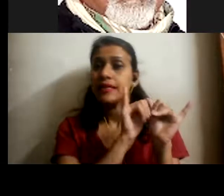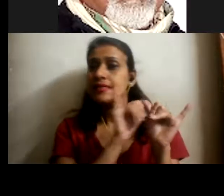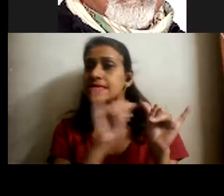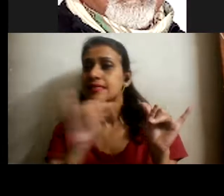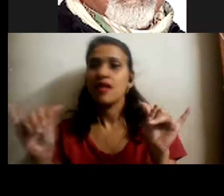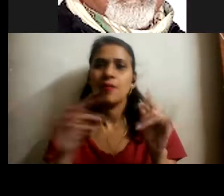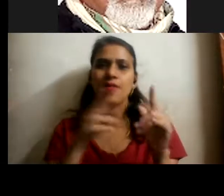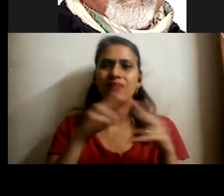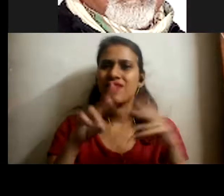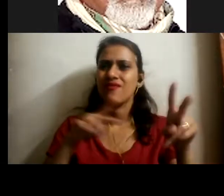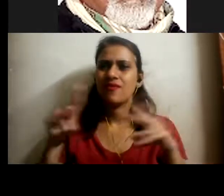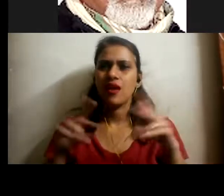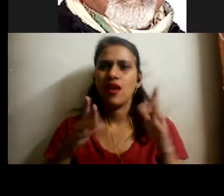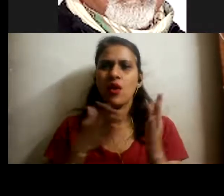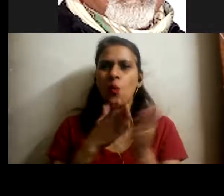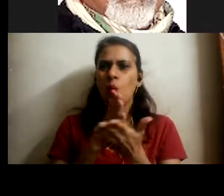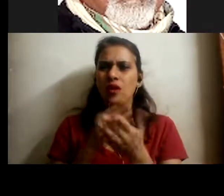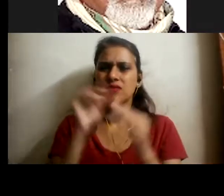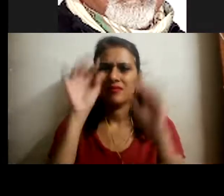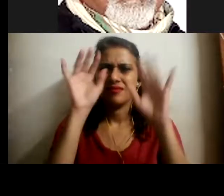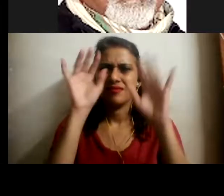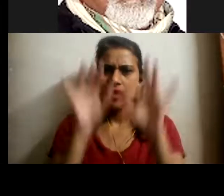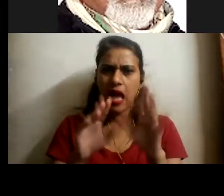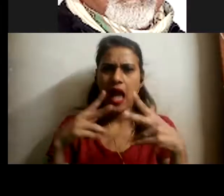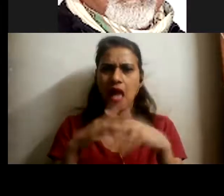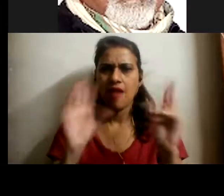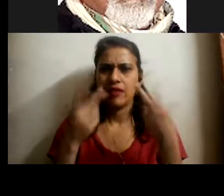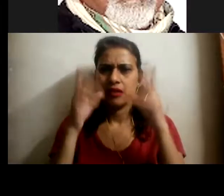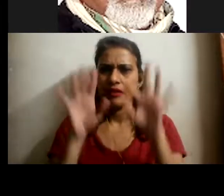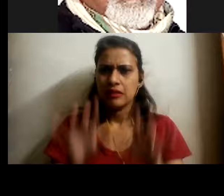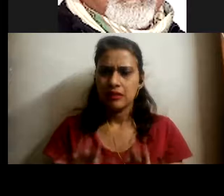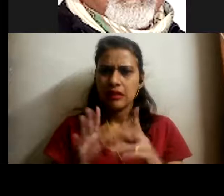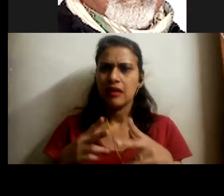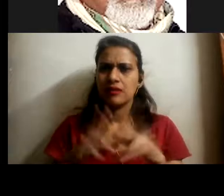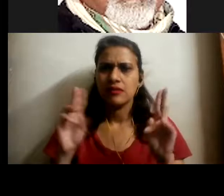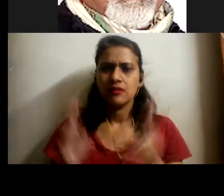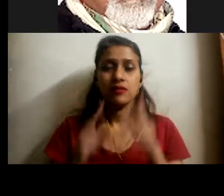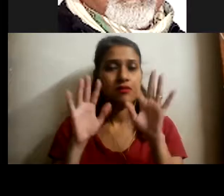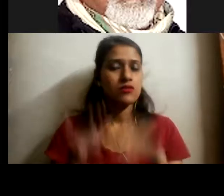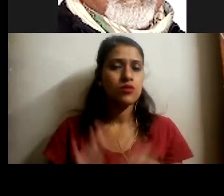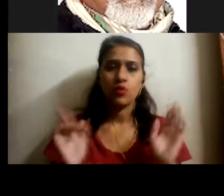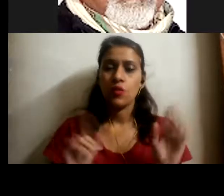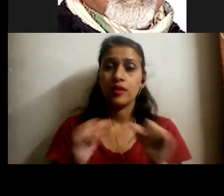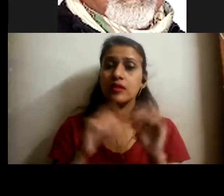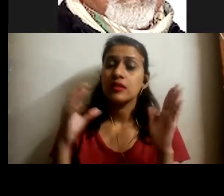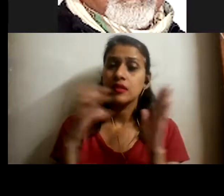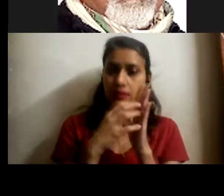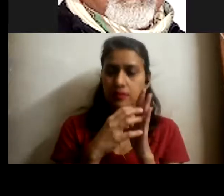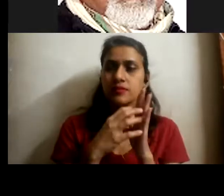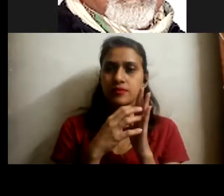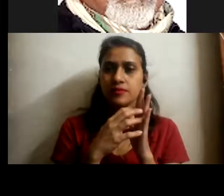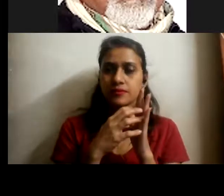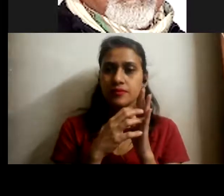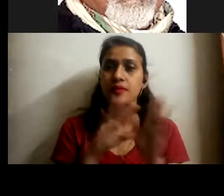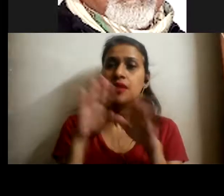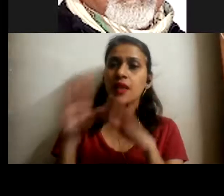Here you will definitely not give so many footnotes as you usually give in an article. In an article, depending on the